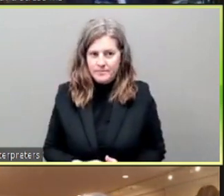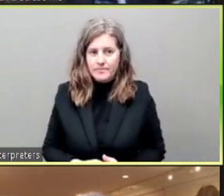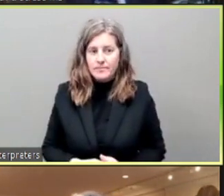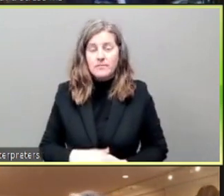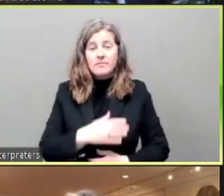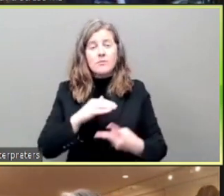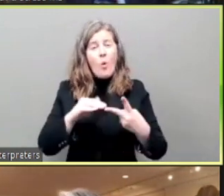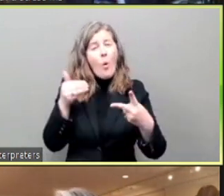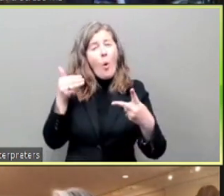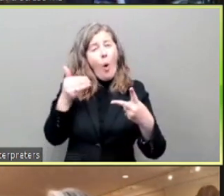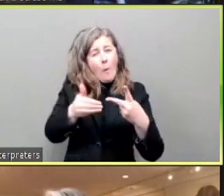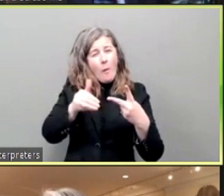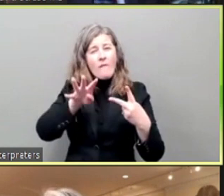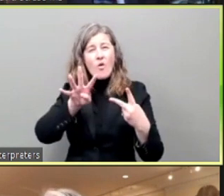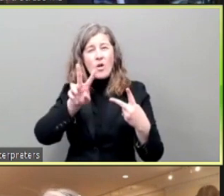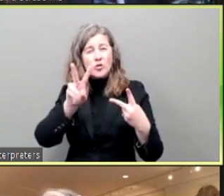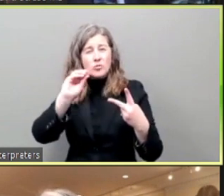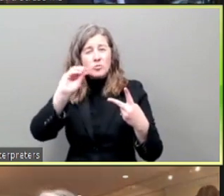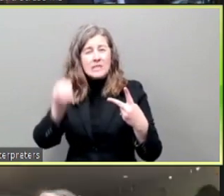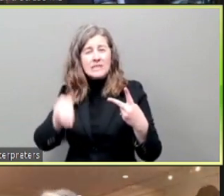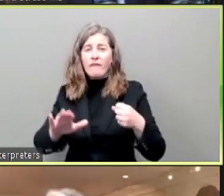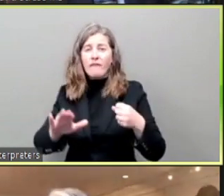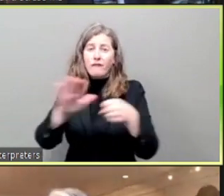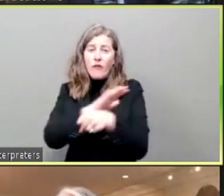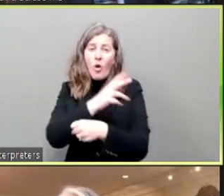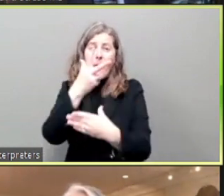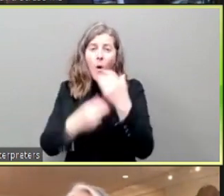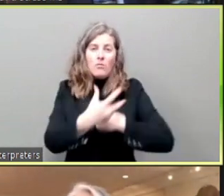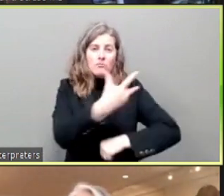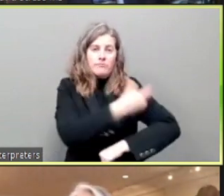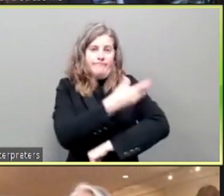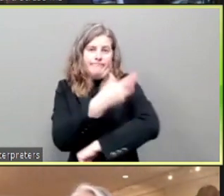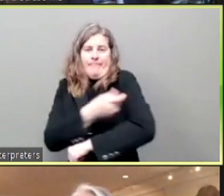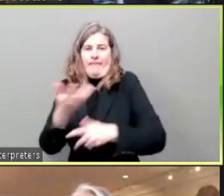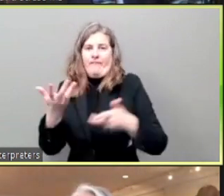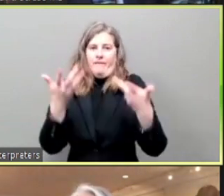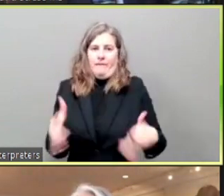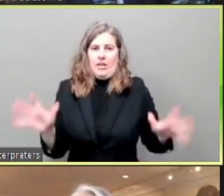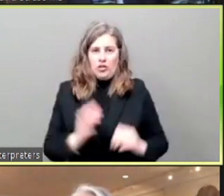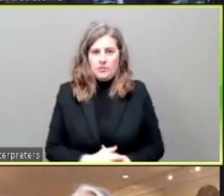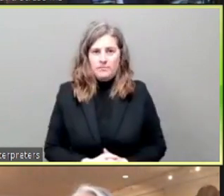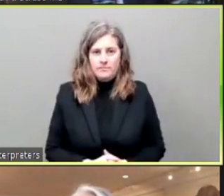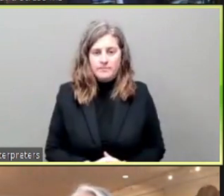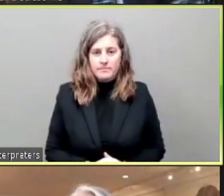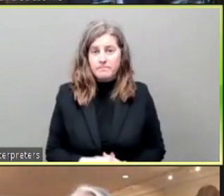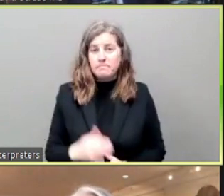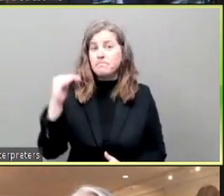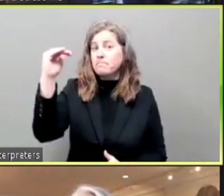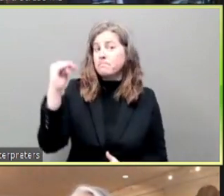and nearly 42% are fully vaccinated. Next slide.